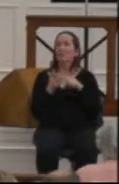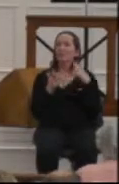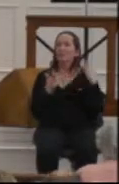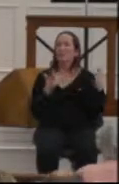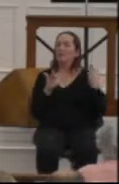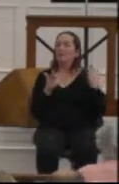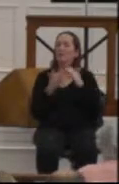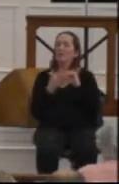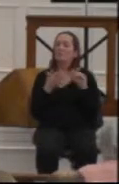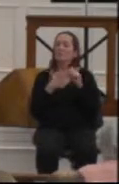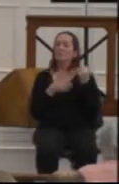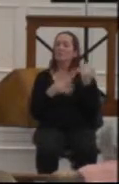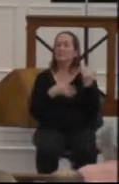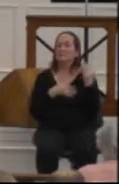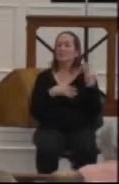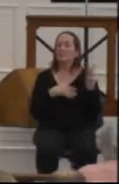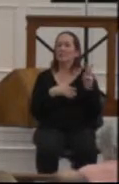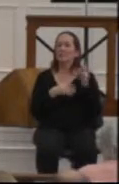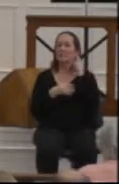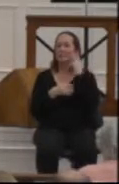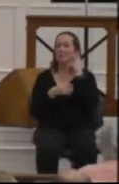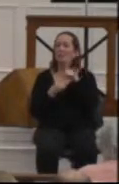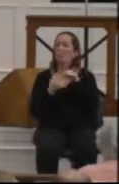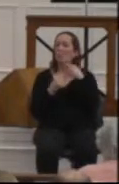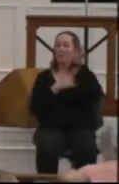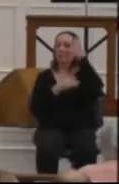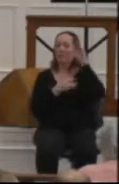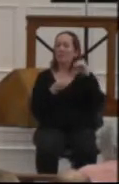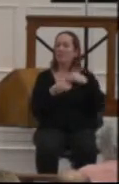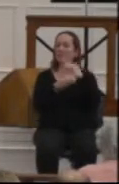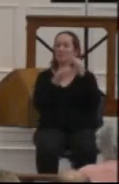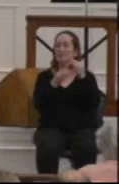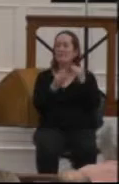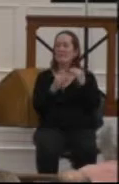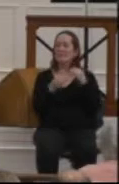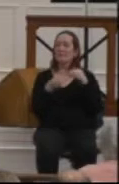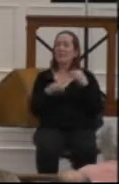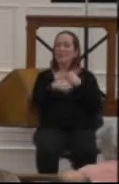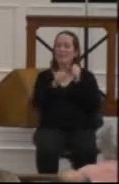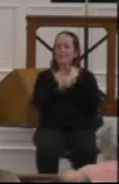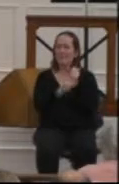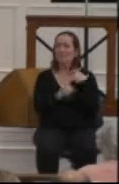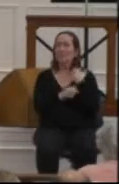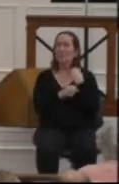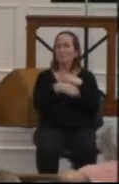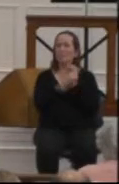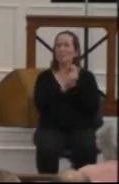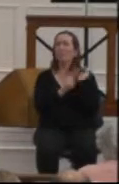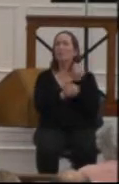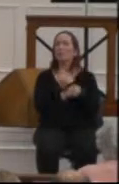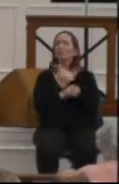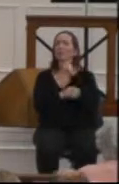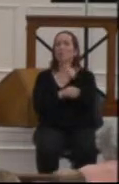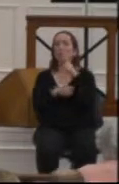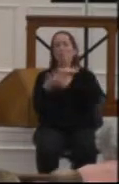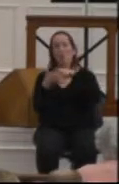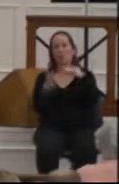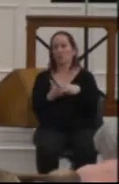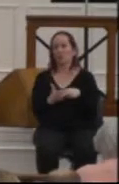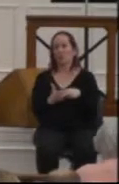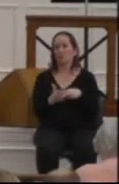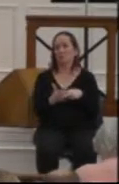and 16 that we see here, when God gave us life, is that you are intentional.